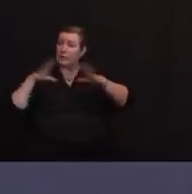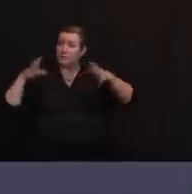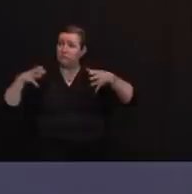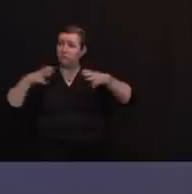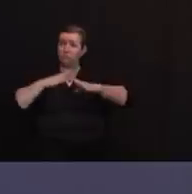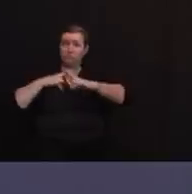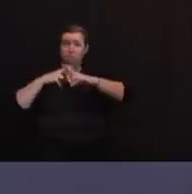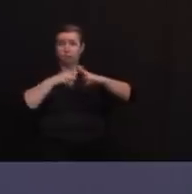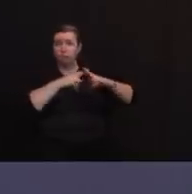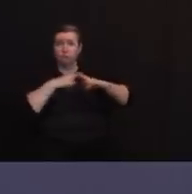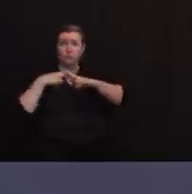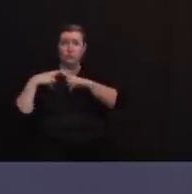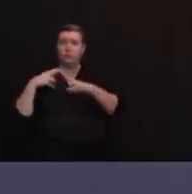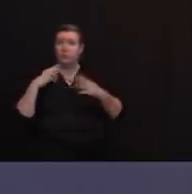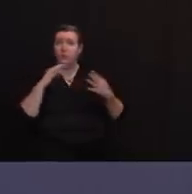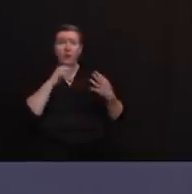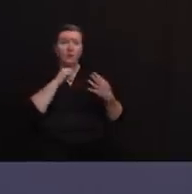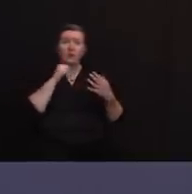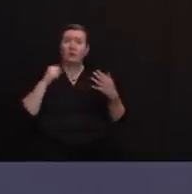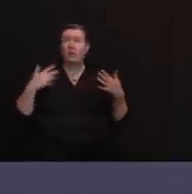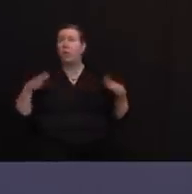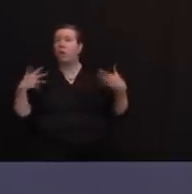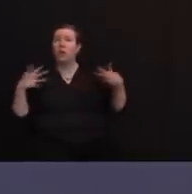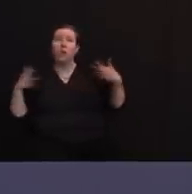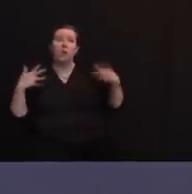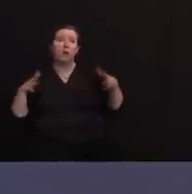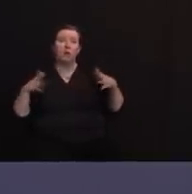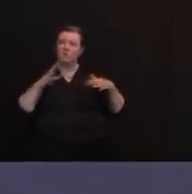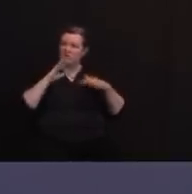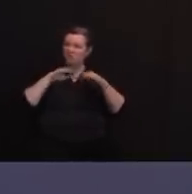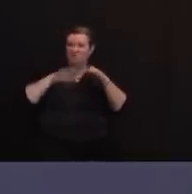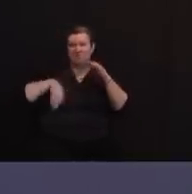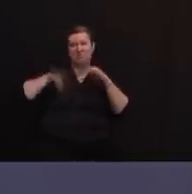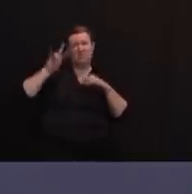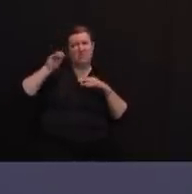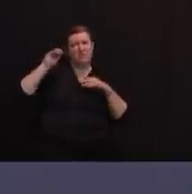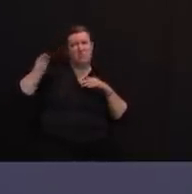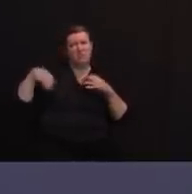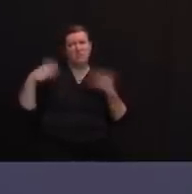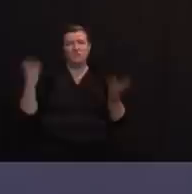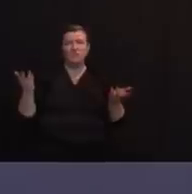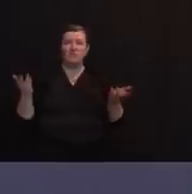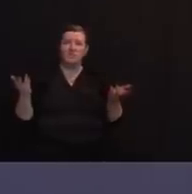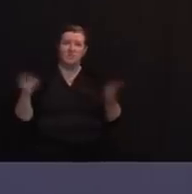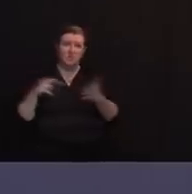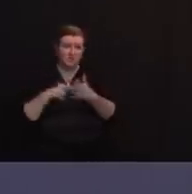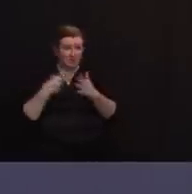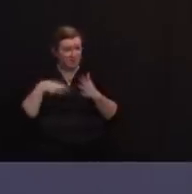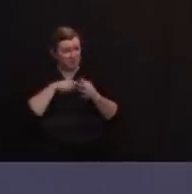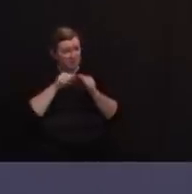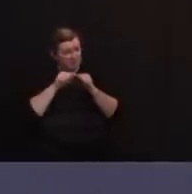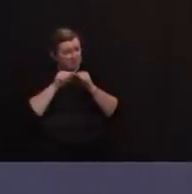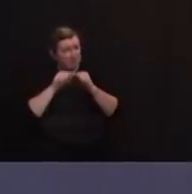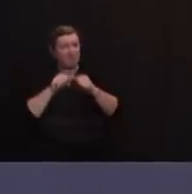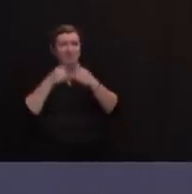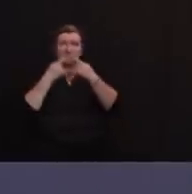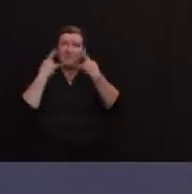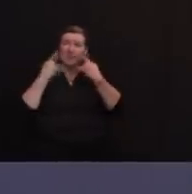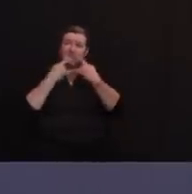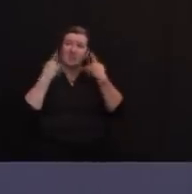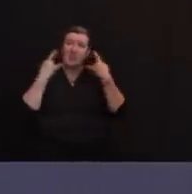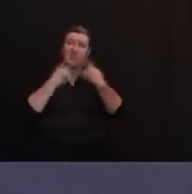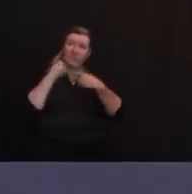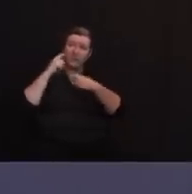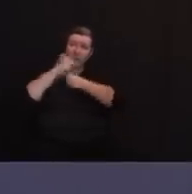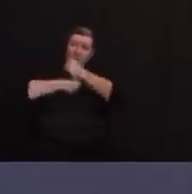happen? Will this possibly mean that we will continue with restrictions, mask wearing, possibly for years?